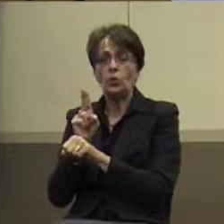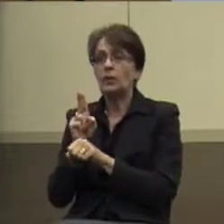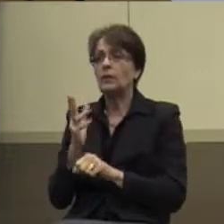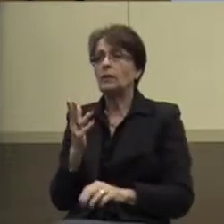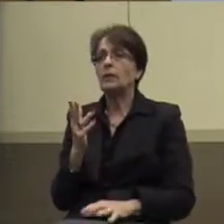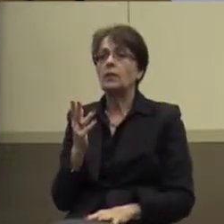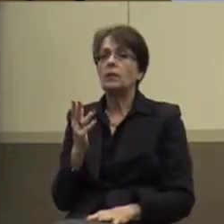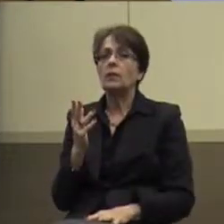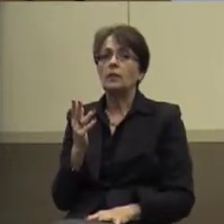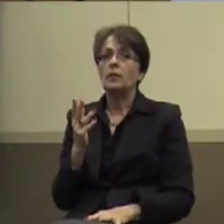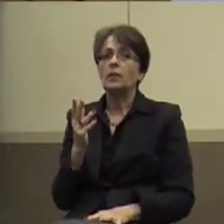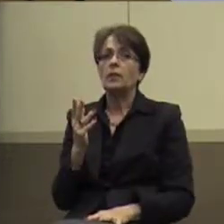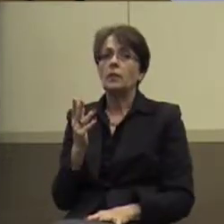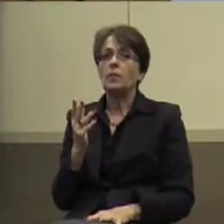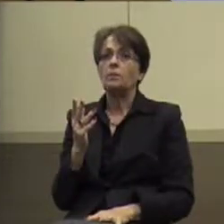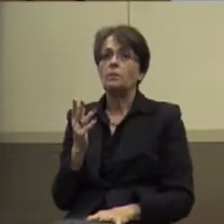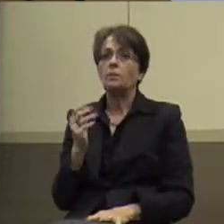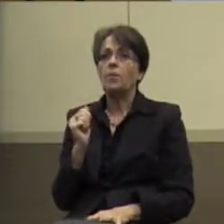Okay.